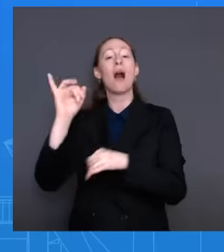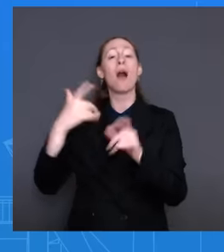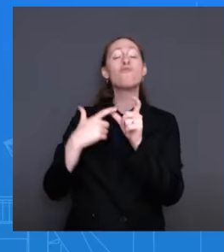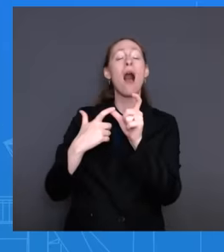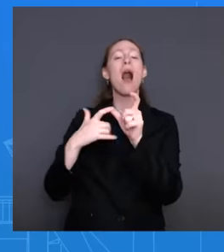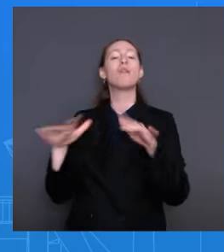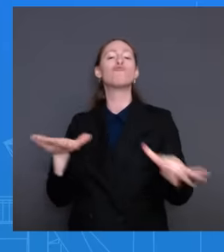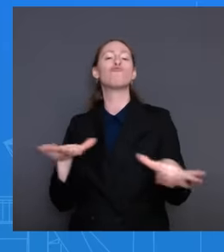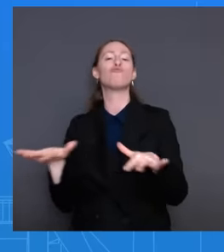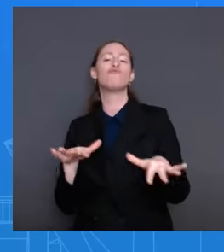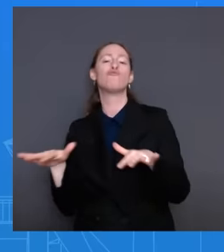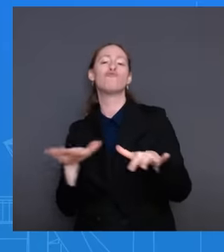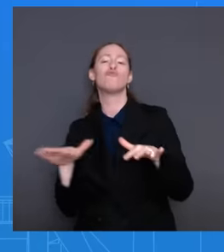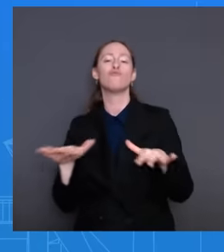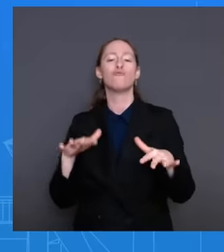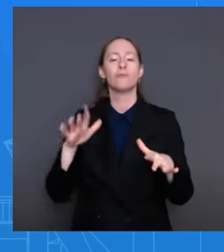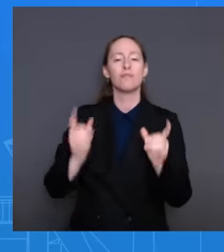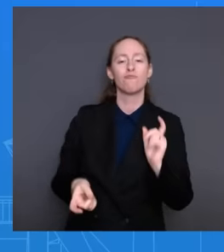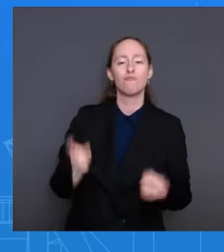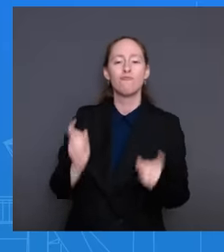the president's outlining the plan